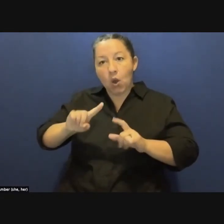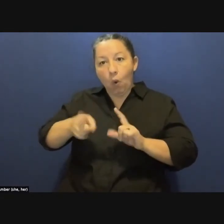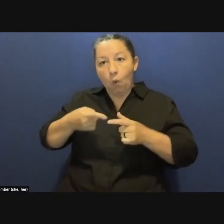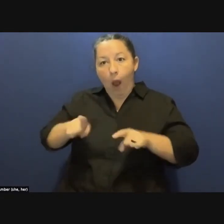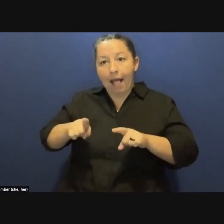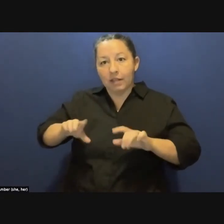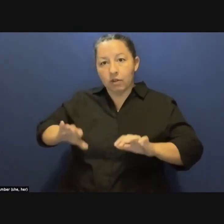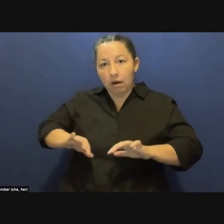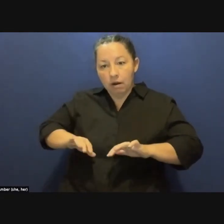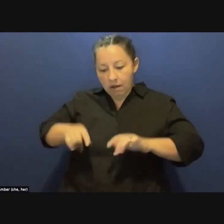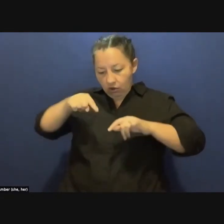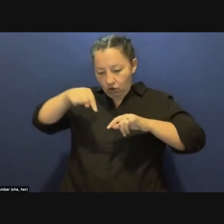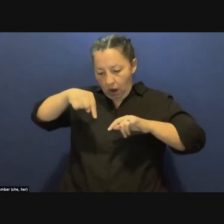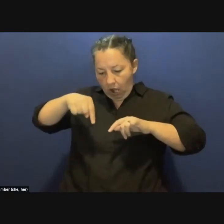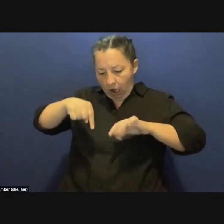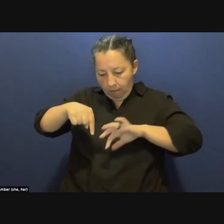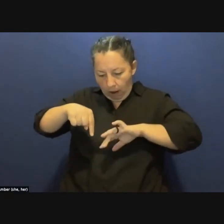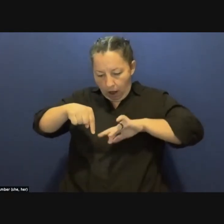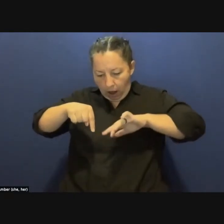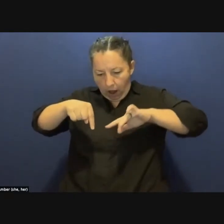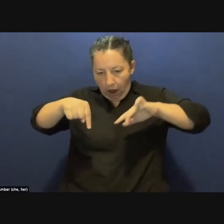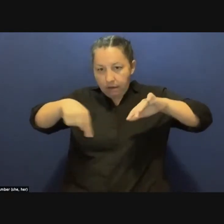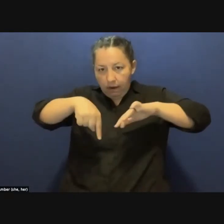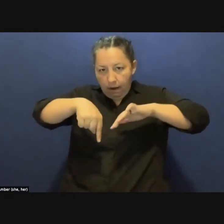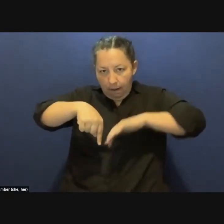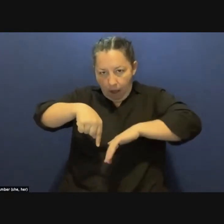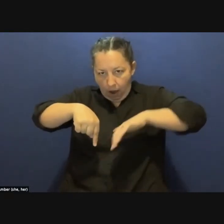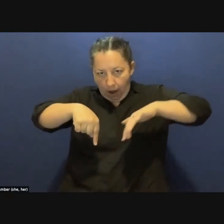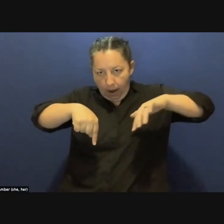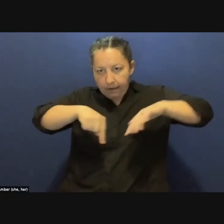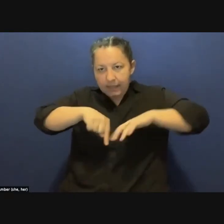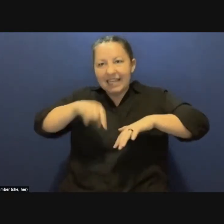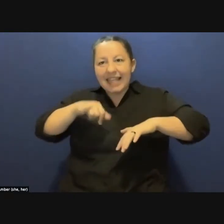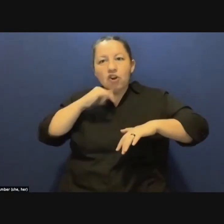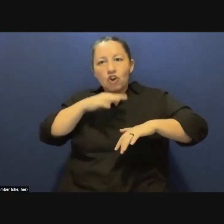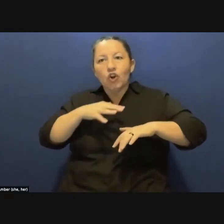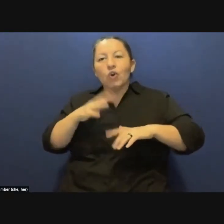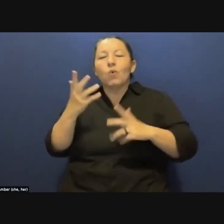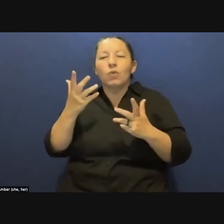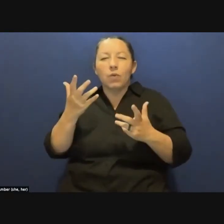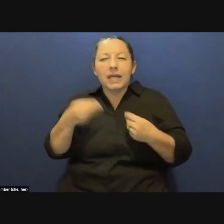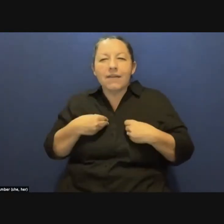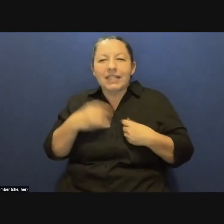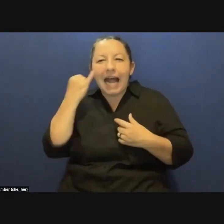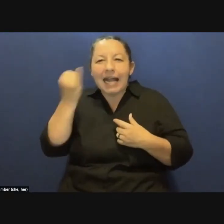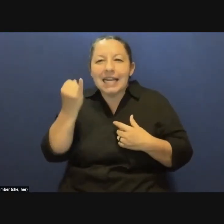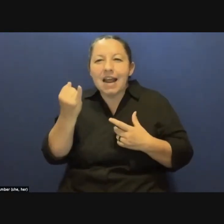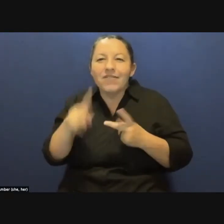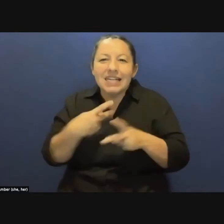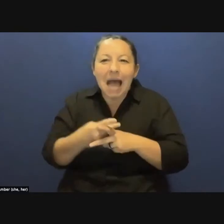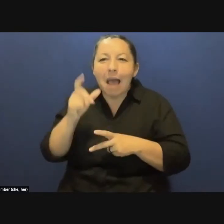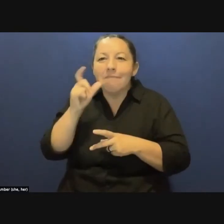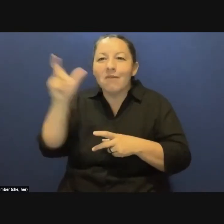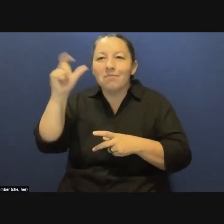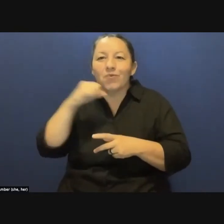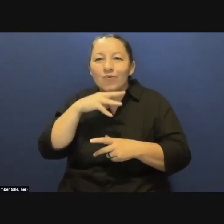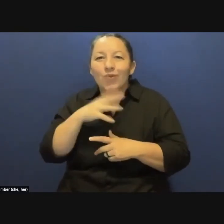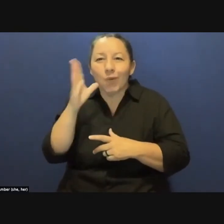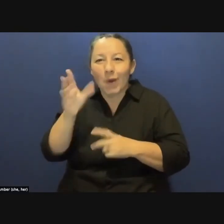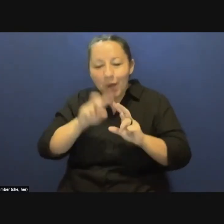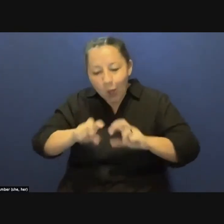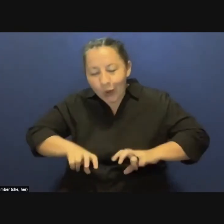So basically giving us a rough indication as to the sort of regolith that we're looking through. So it's not a detailed composition, but